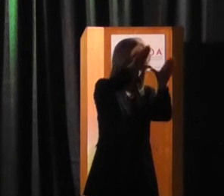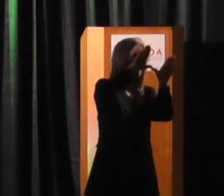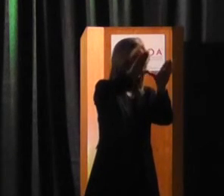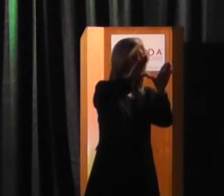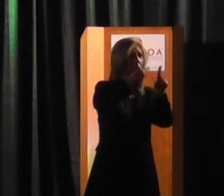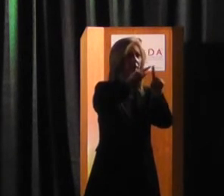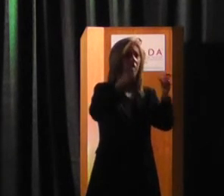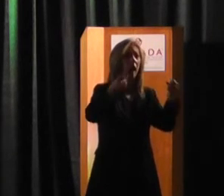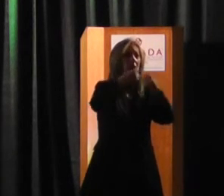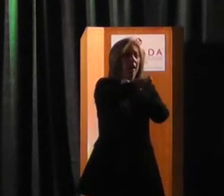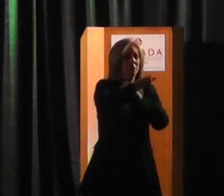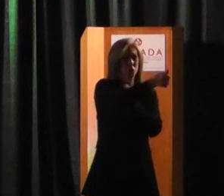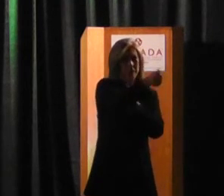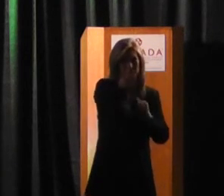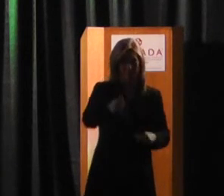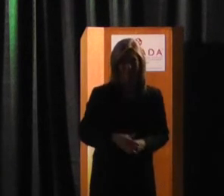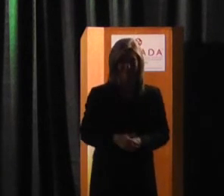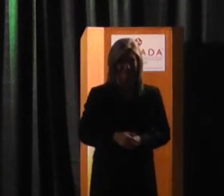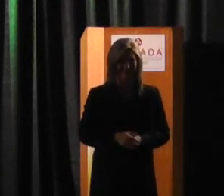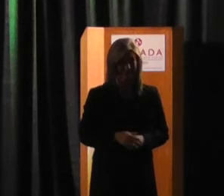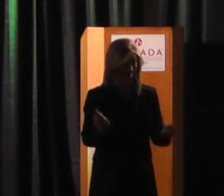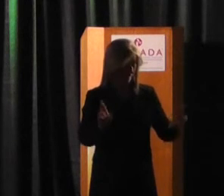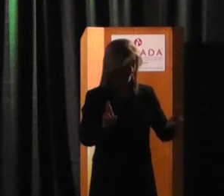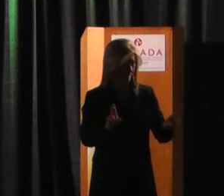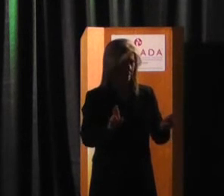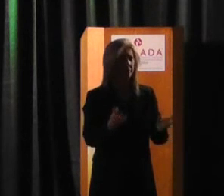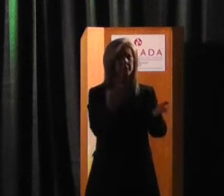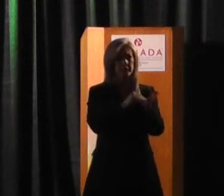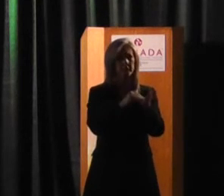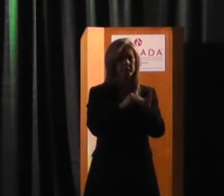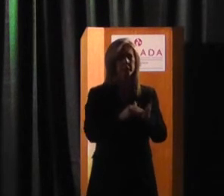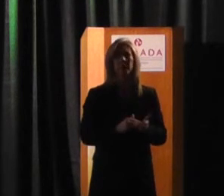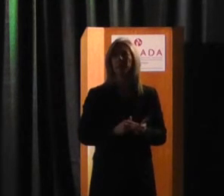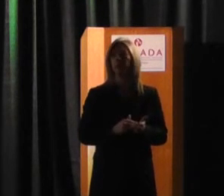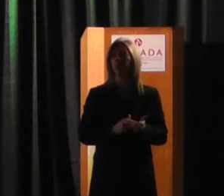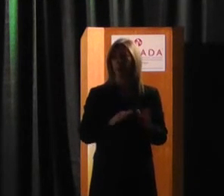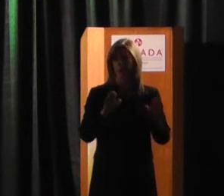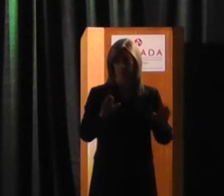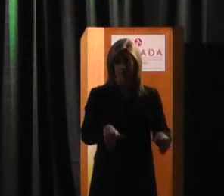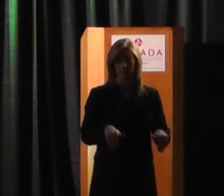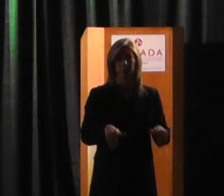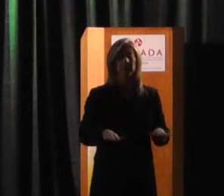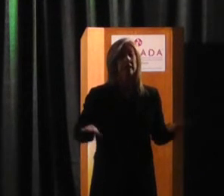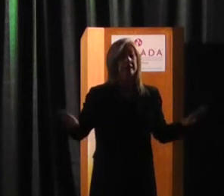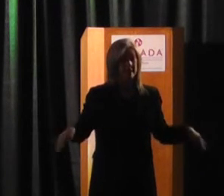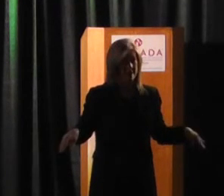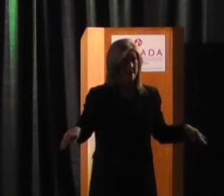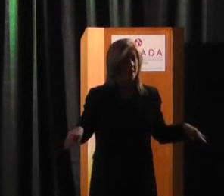hug yourself. Ready? Do that again. We're gonna tap forward, tap